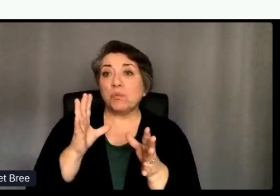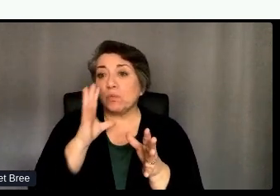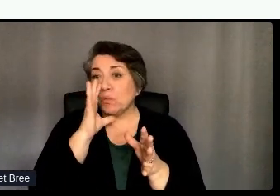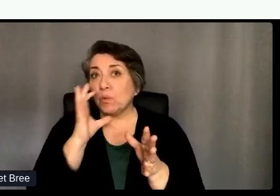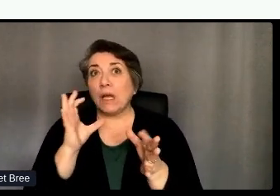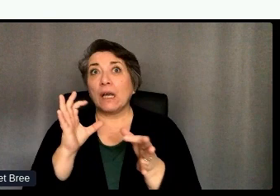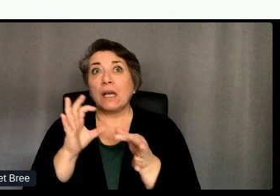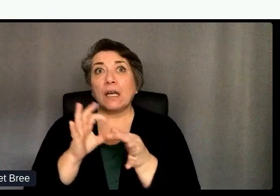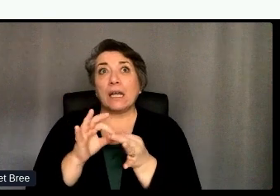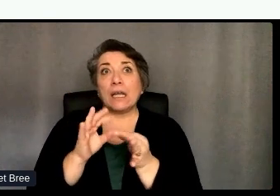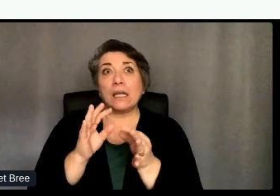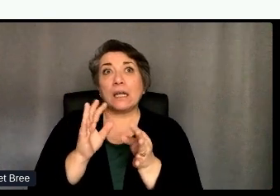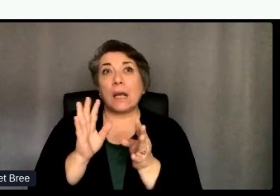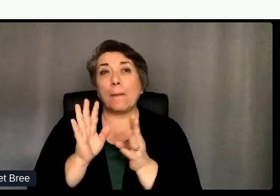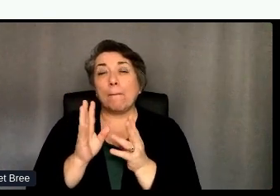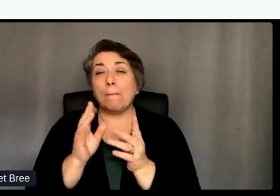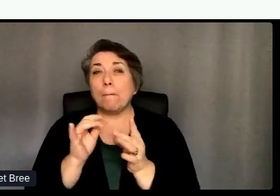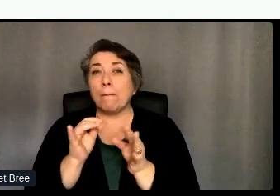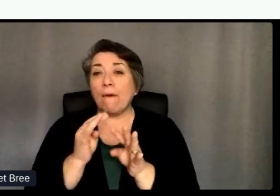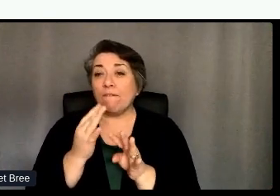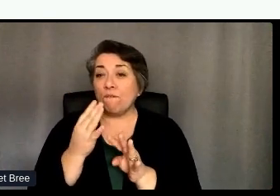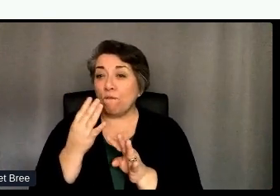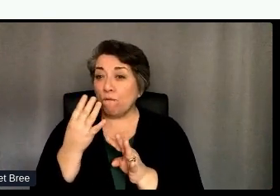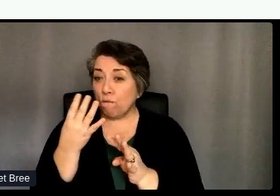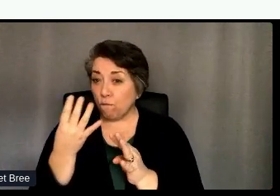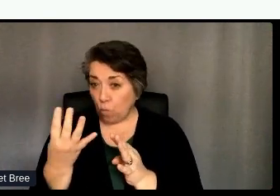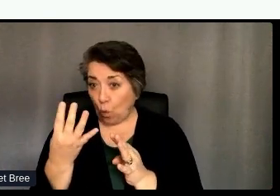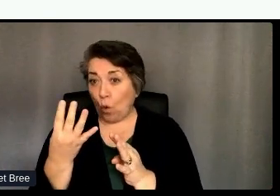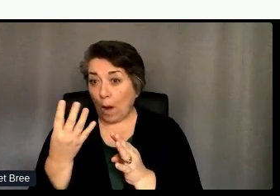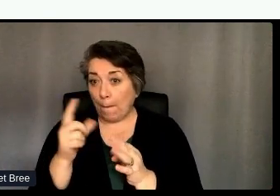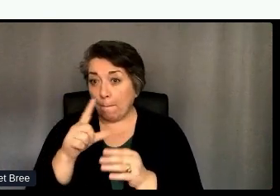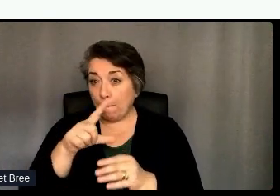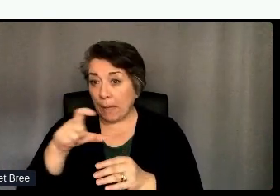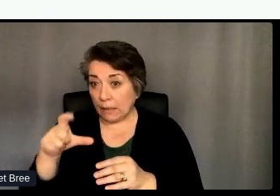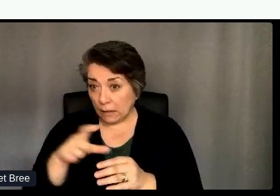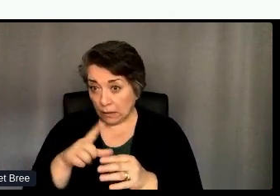4 Microsoft Adaptive buttons wirelessly to the hub.